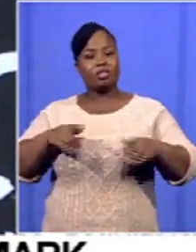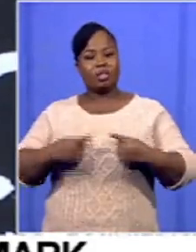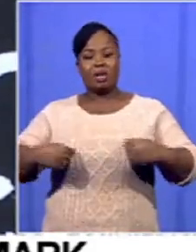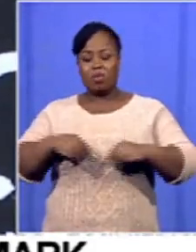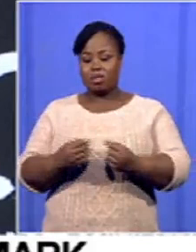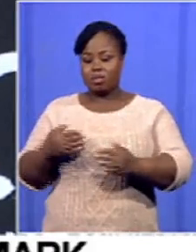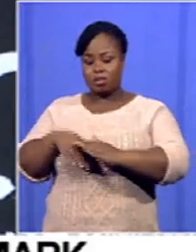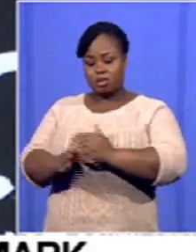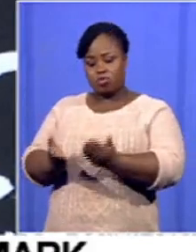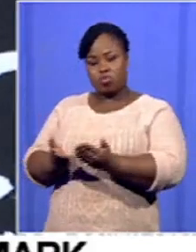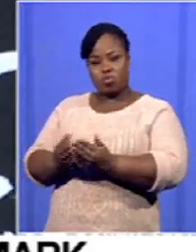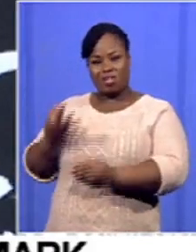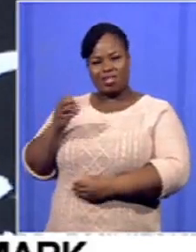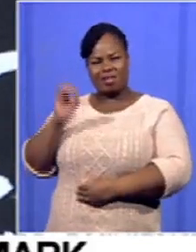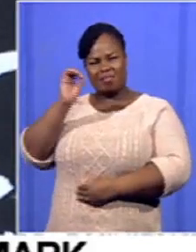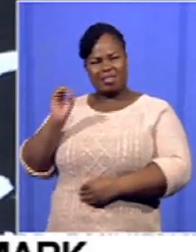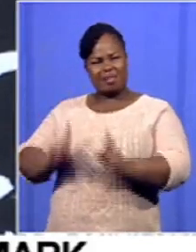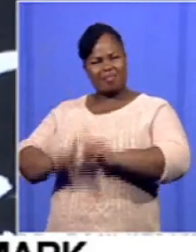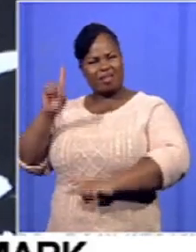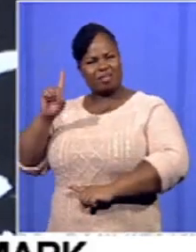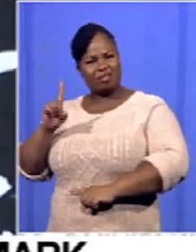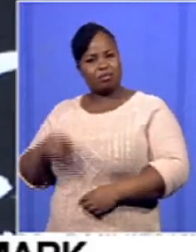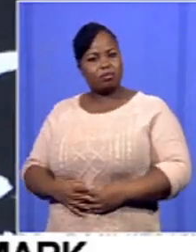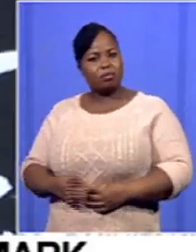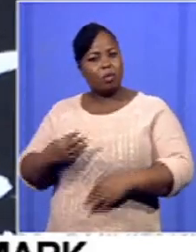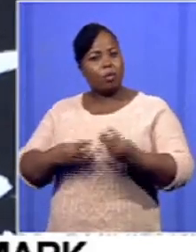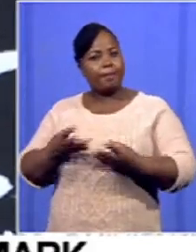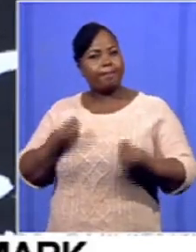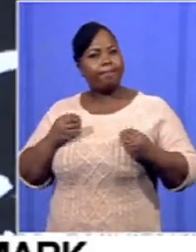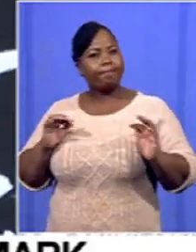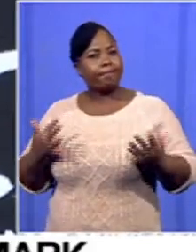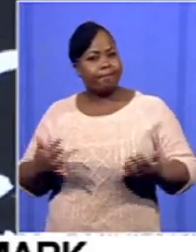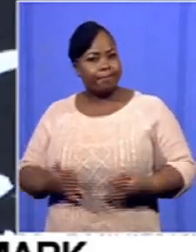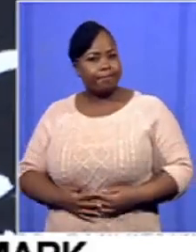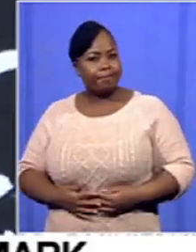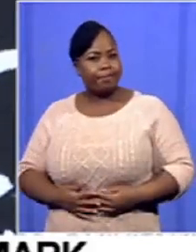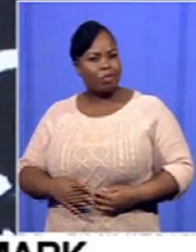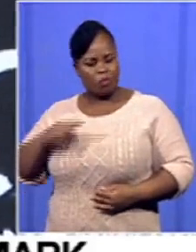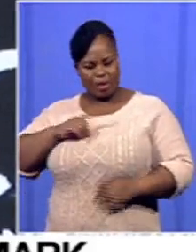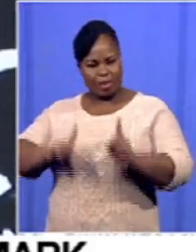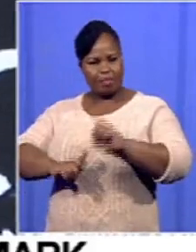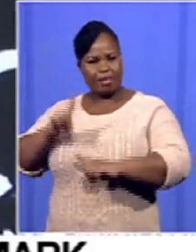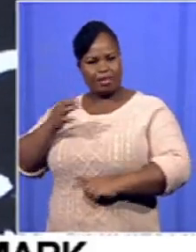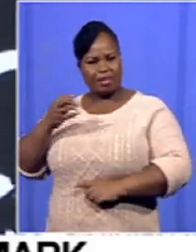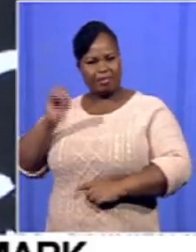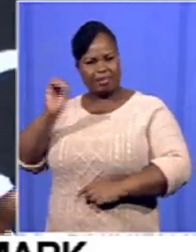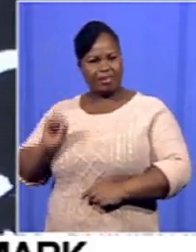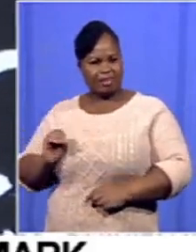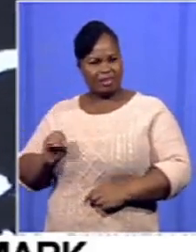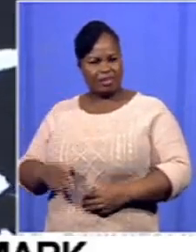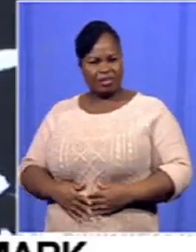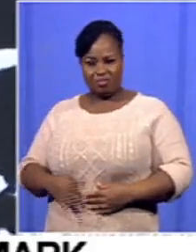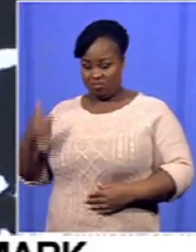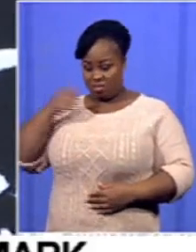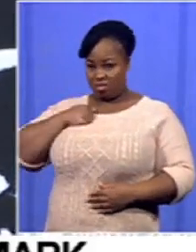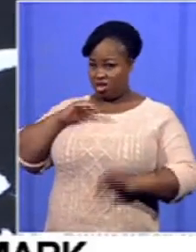school. Whose child is going to work after passing of 30%? Whose child? I wouldn't want that for